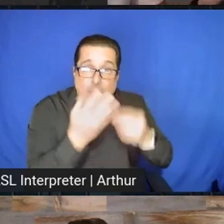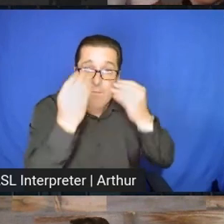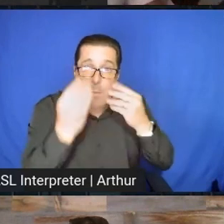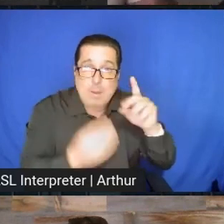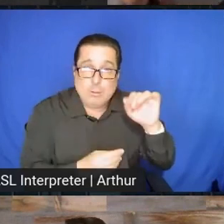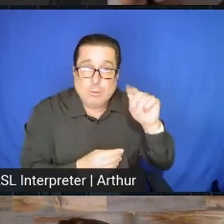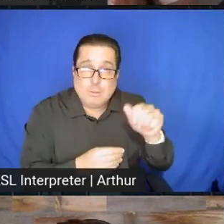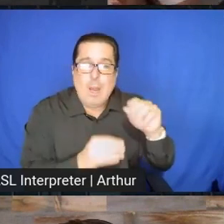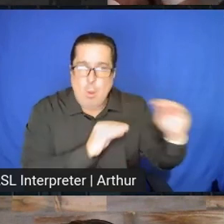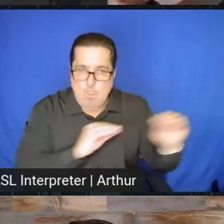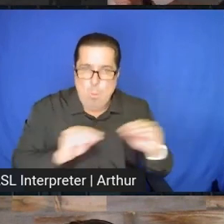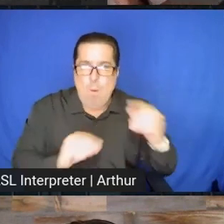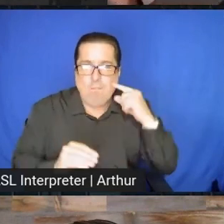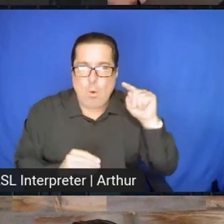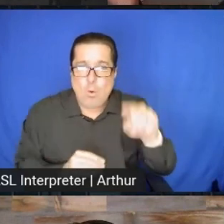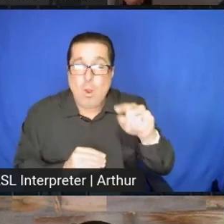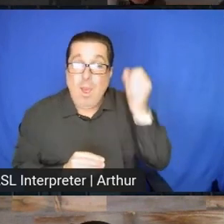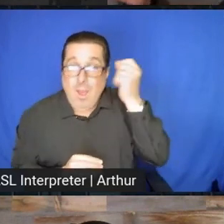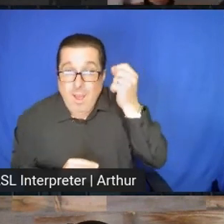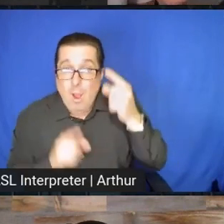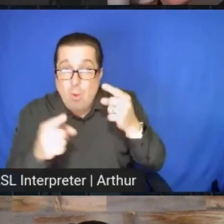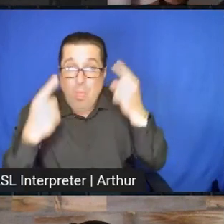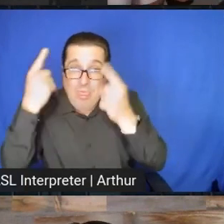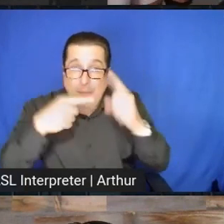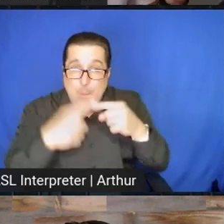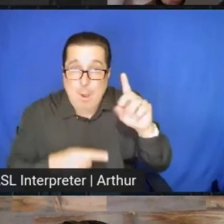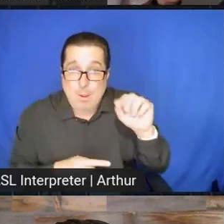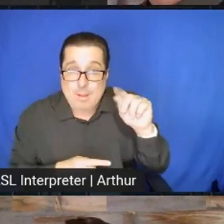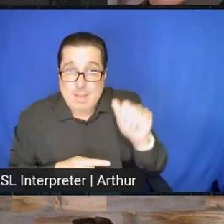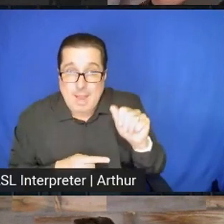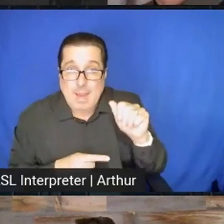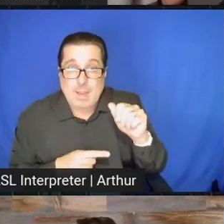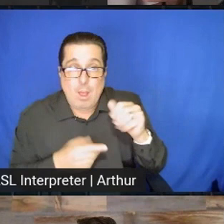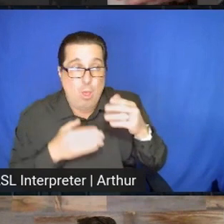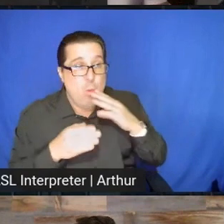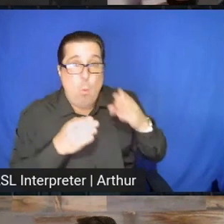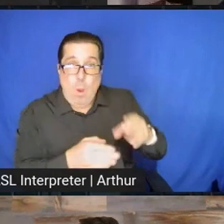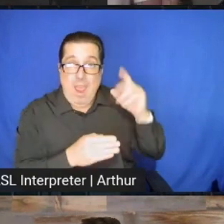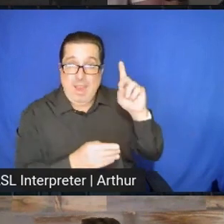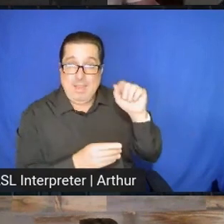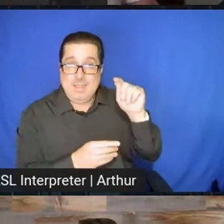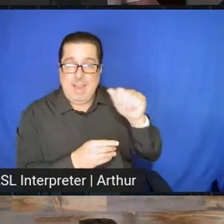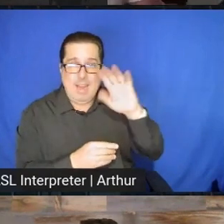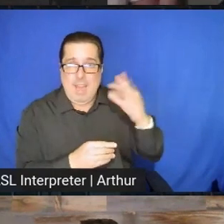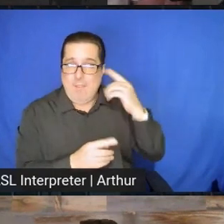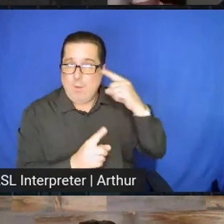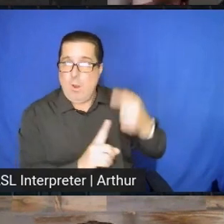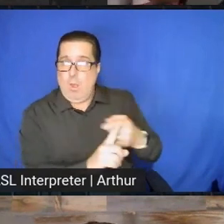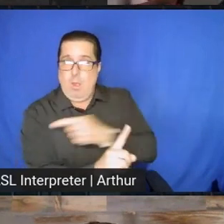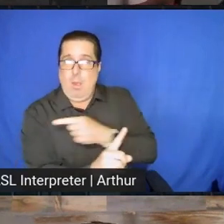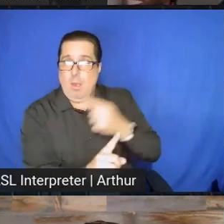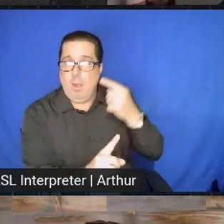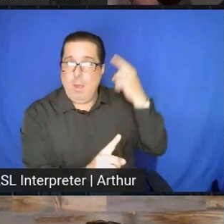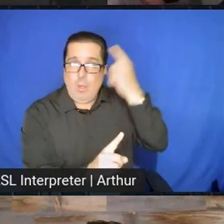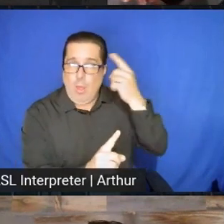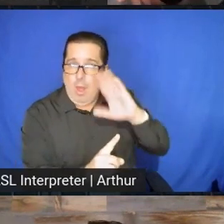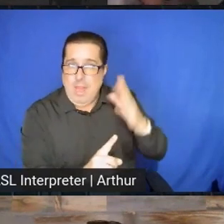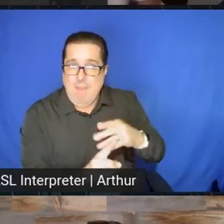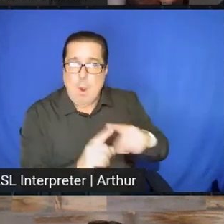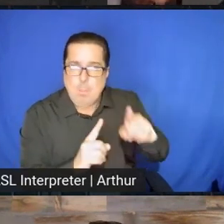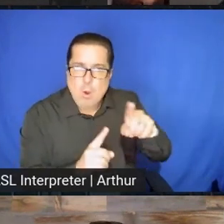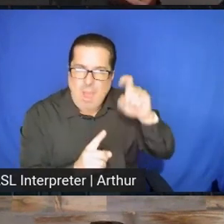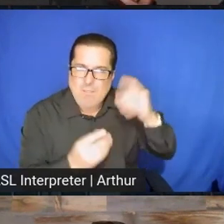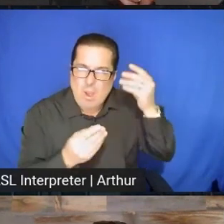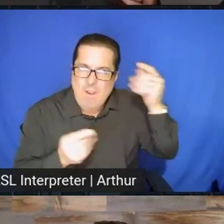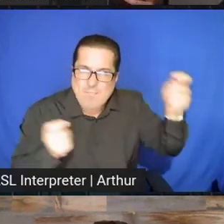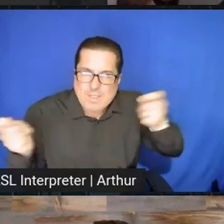So although you still have to think about data and the way that data has to be thought about, you can facilitate the process of moving that